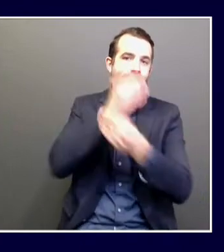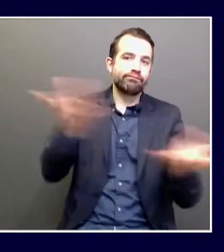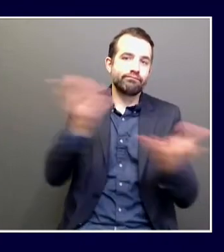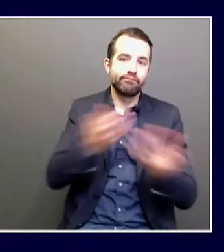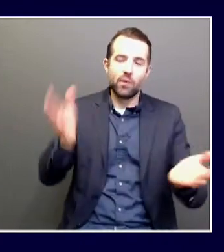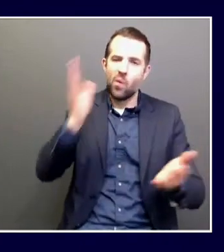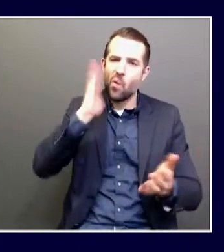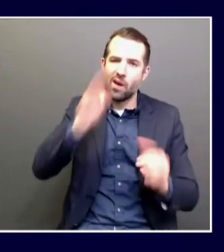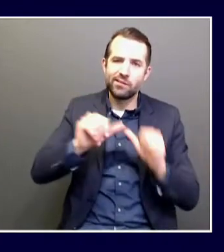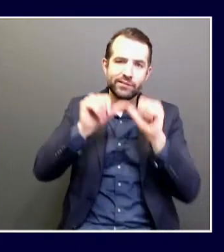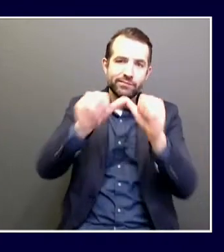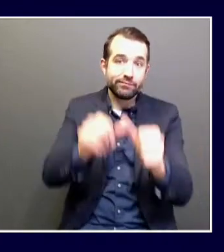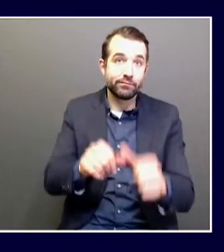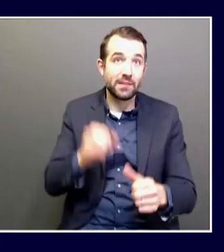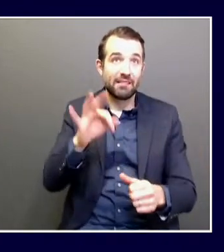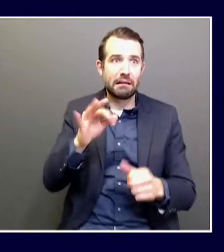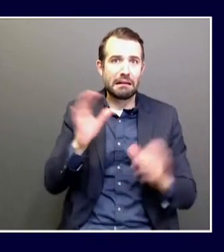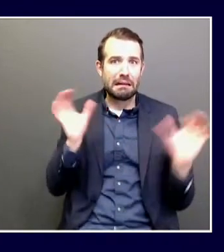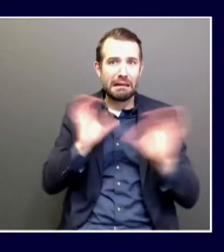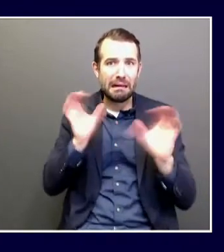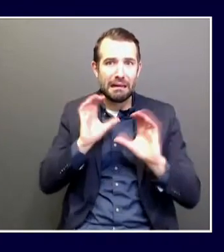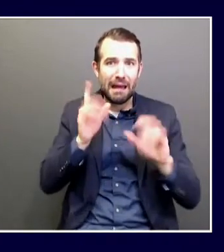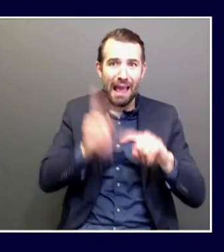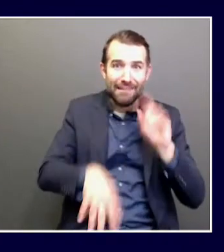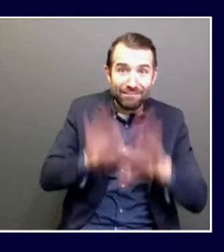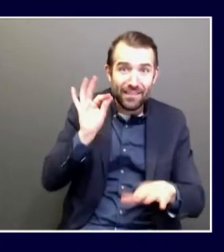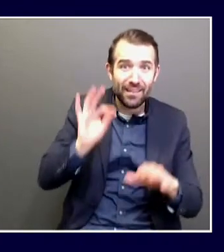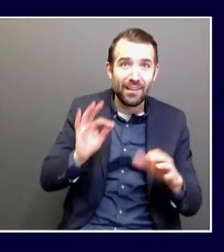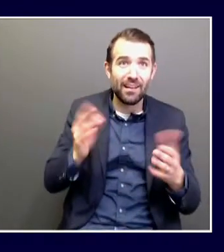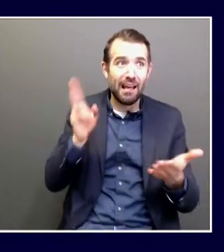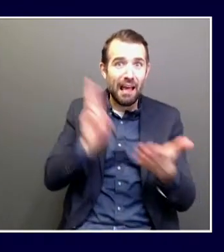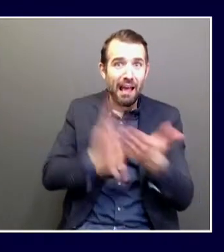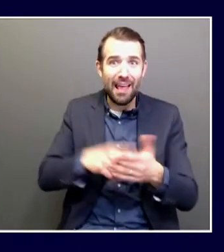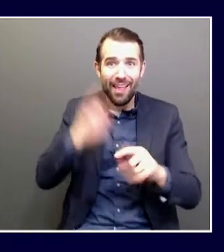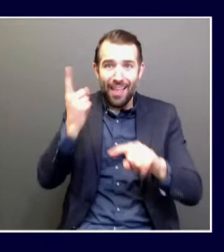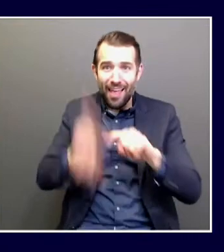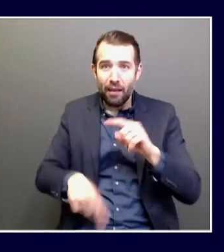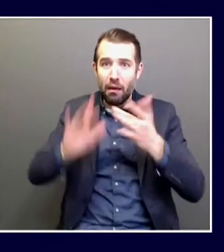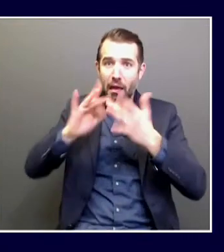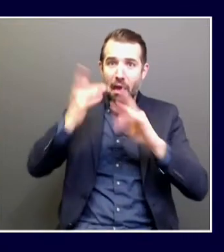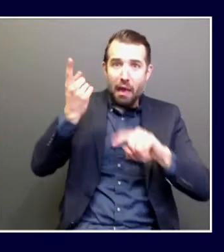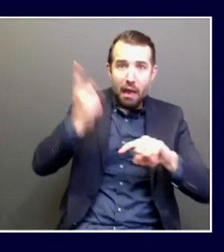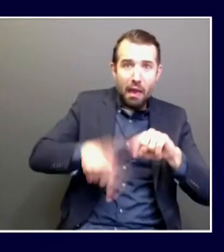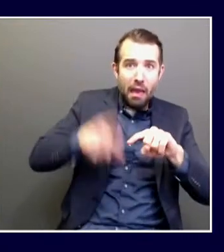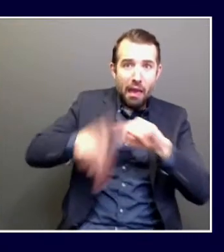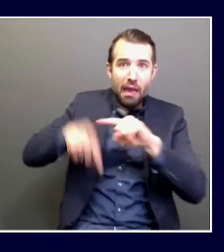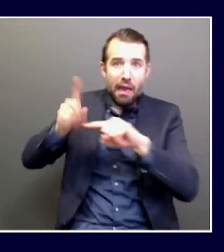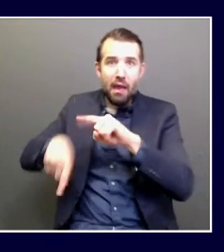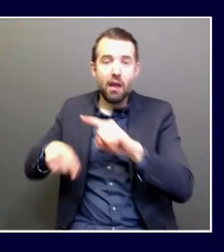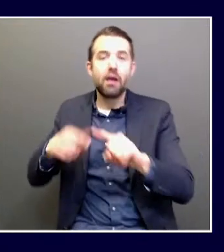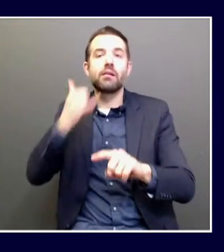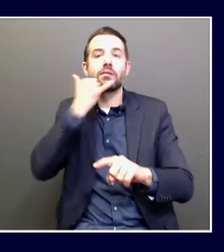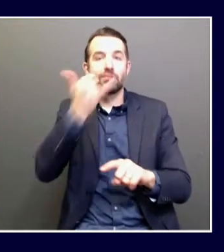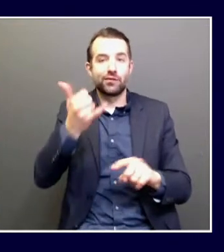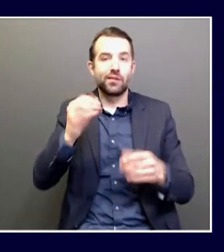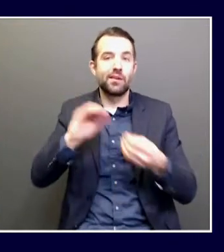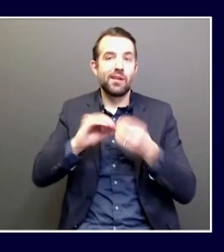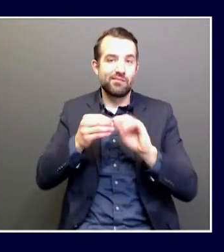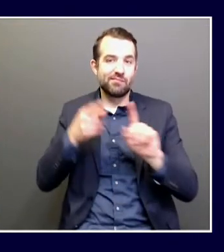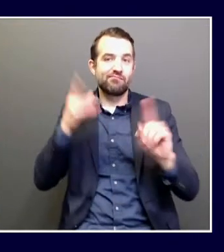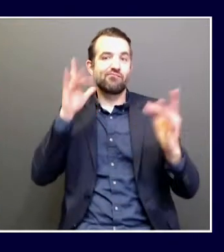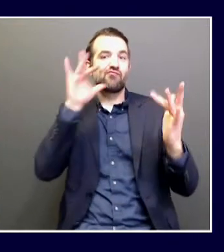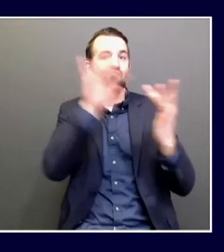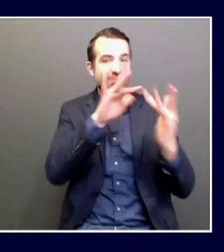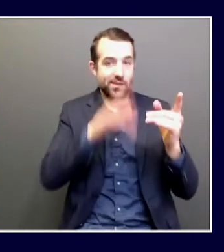testing slot online, we are also working with our community vaccination hotline such that they too will be able